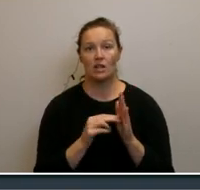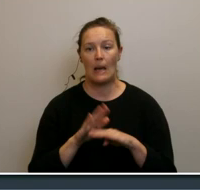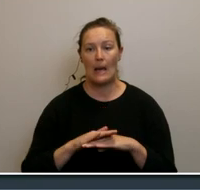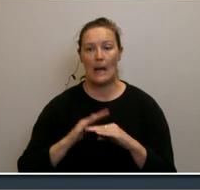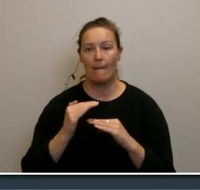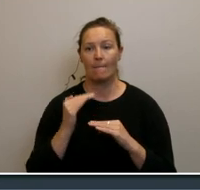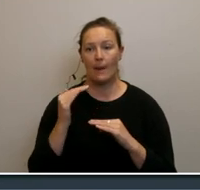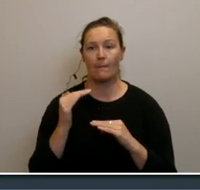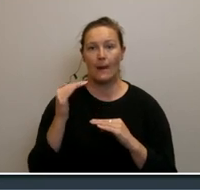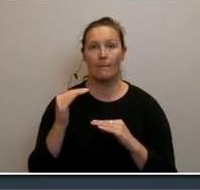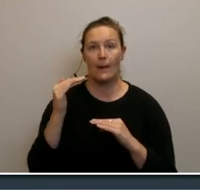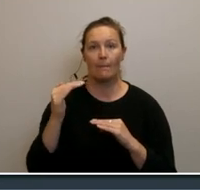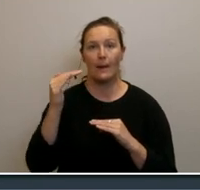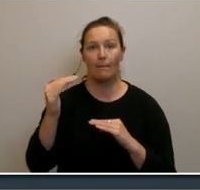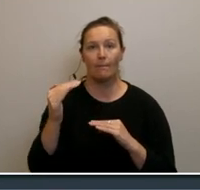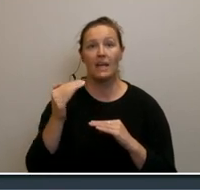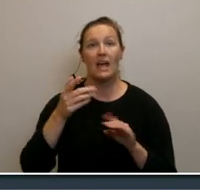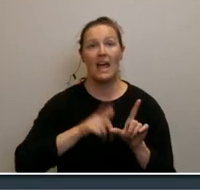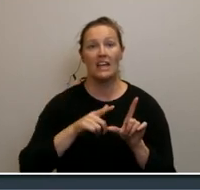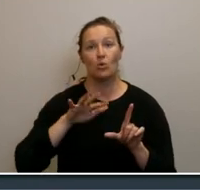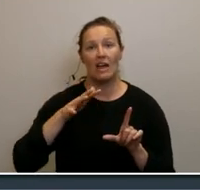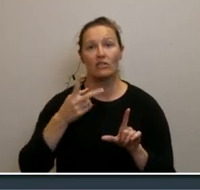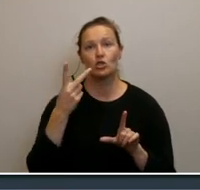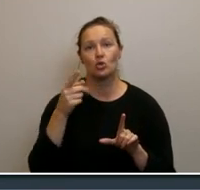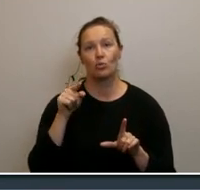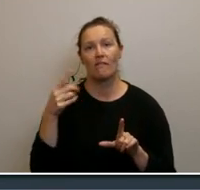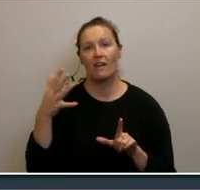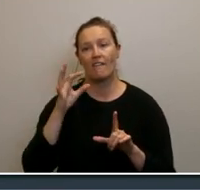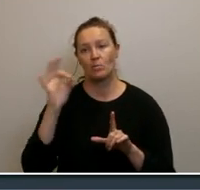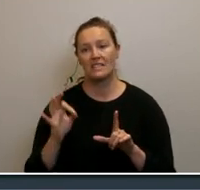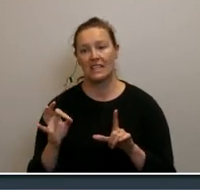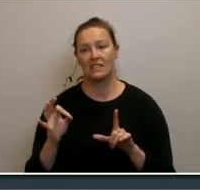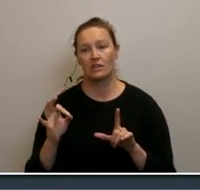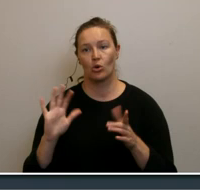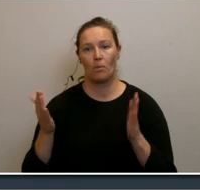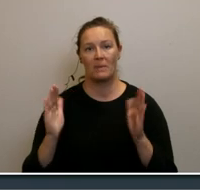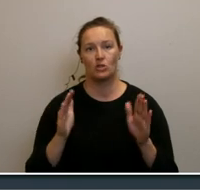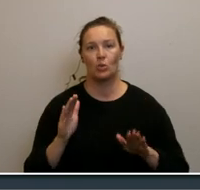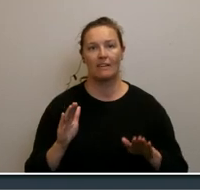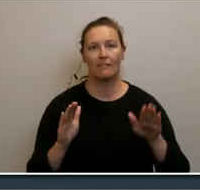rising at an annual average rate of 2.5% above the rate of inflation.